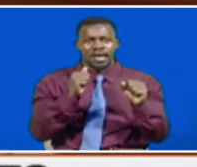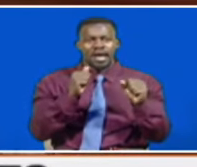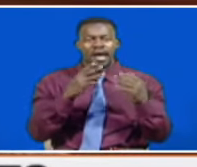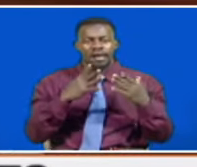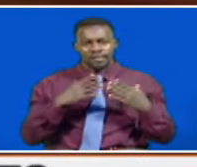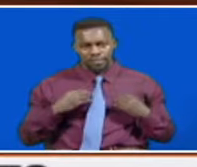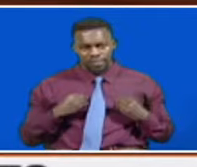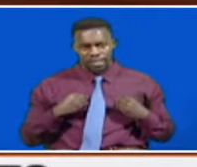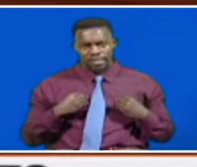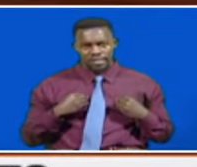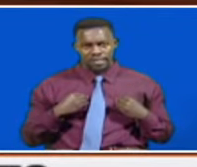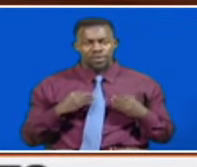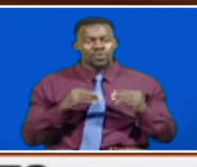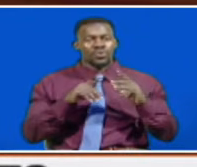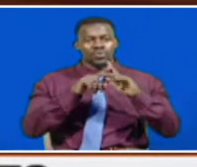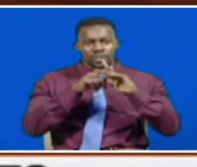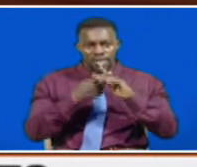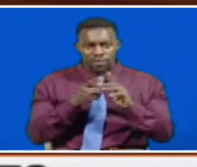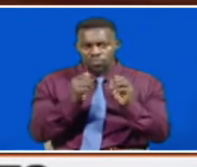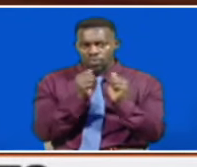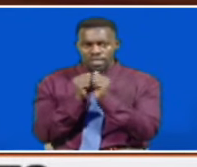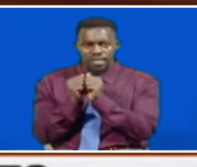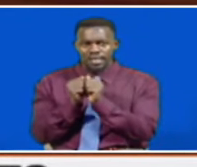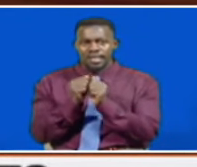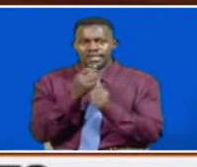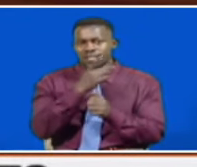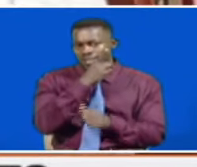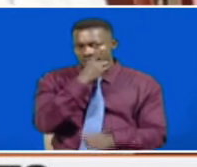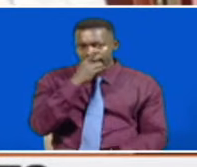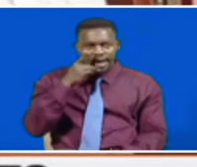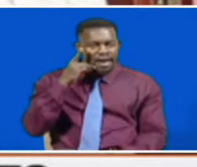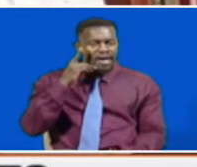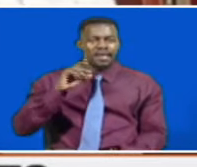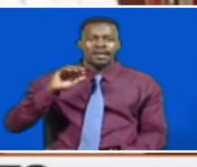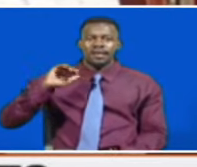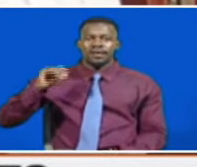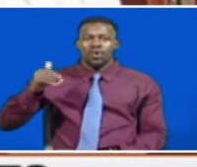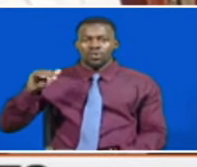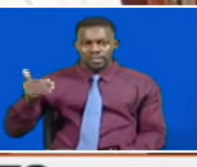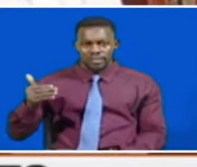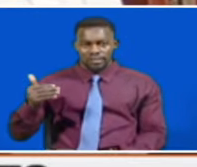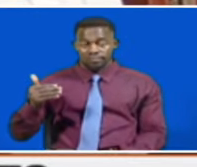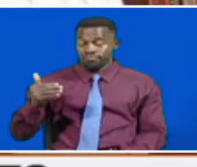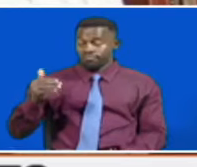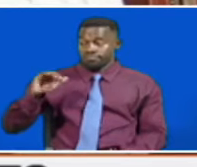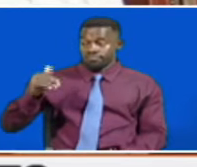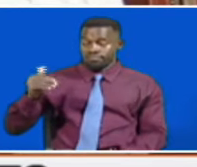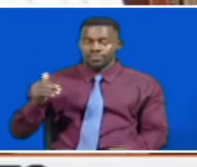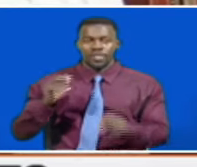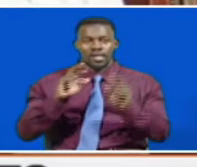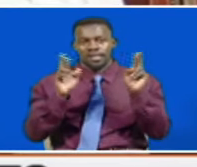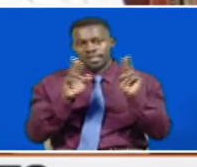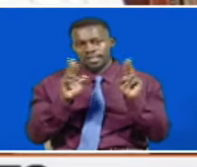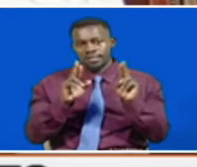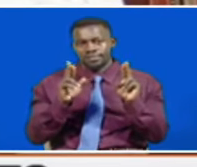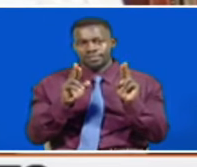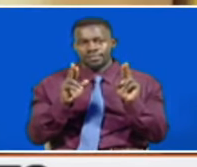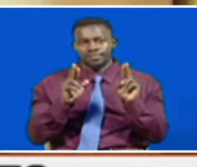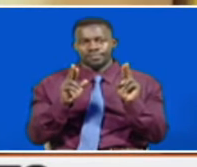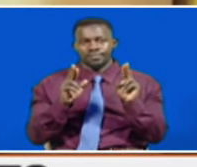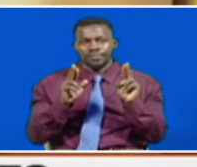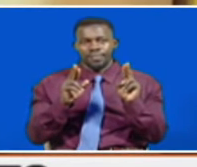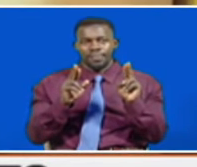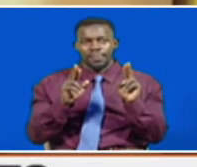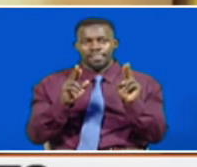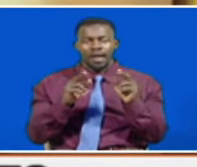we start with the counties which are ready for this program. After the launch in Marsabit, the program will